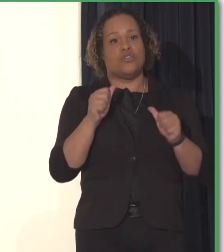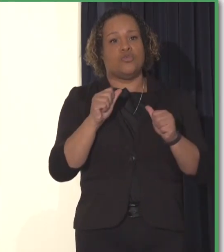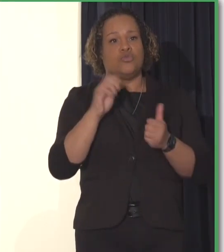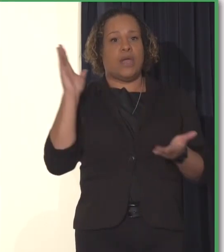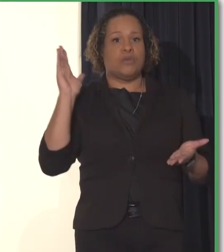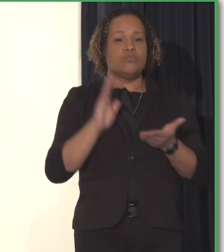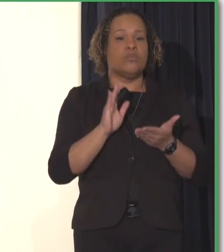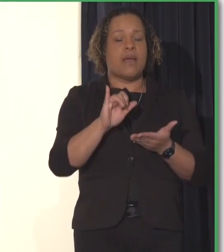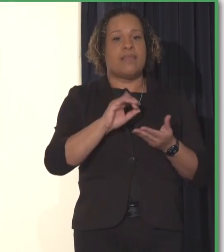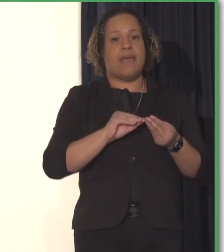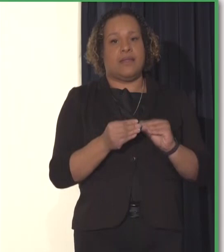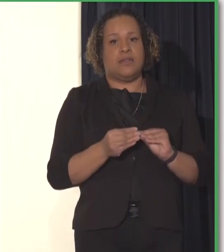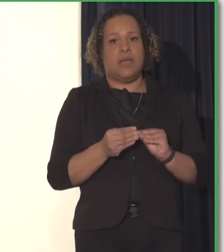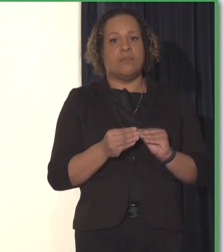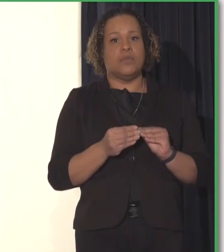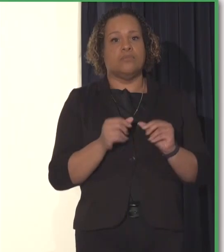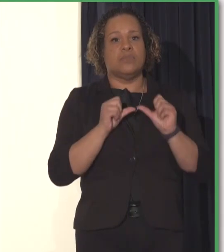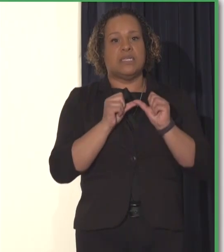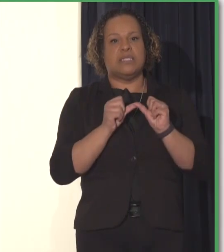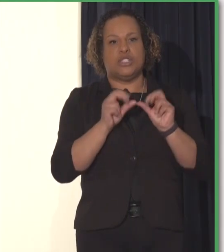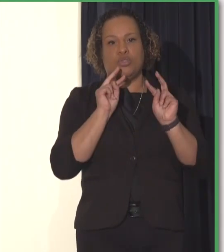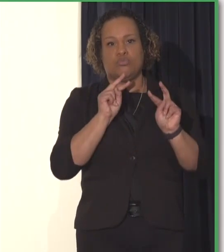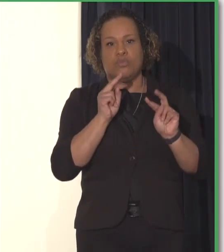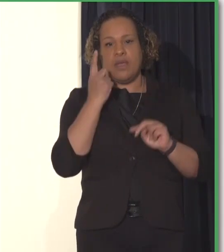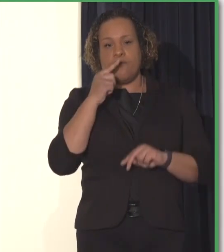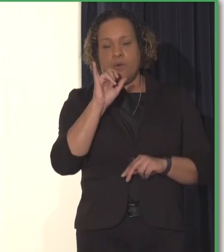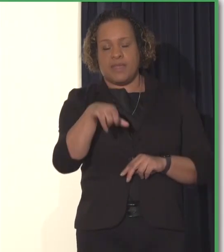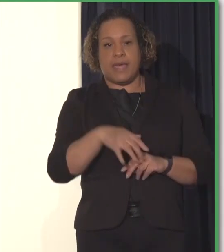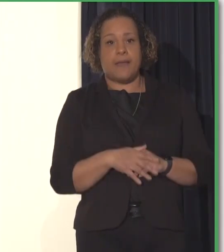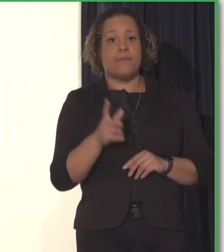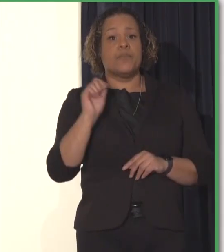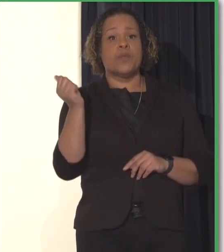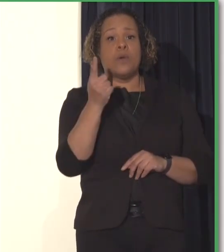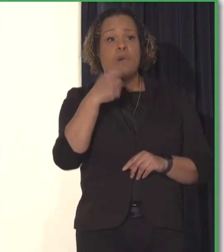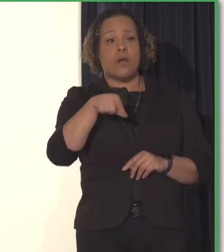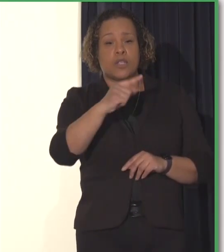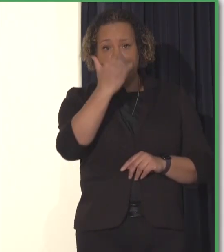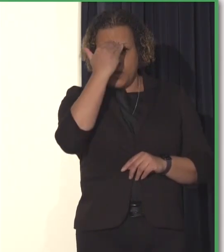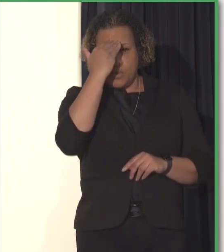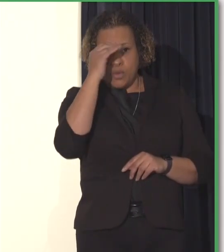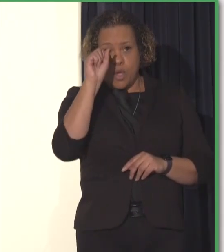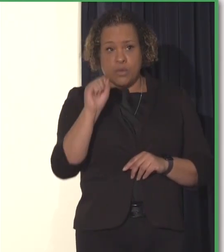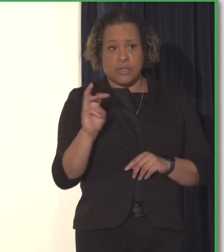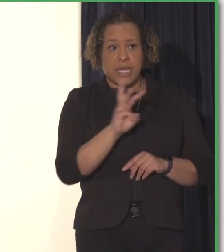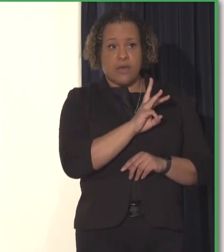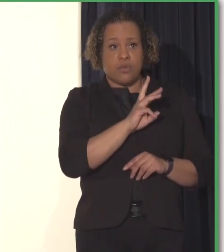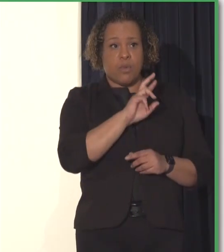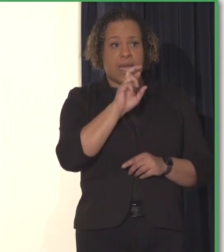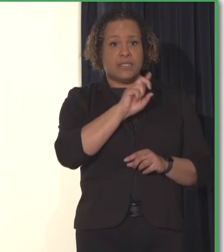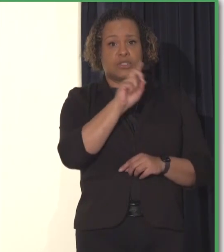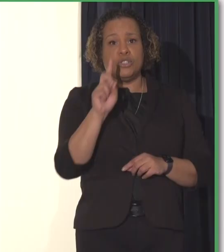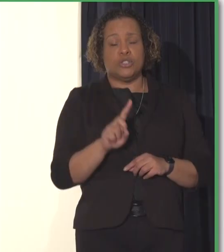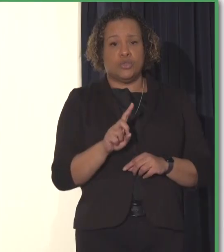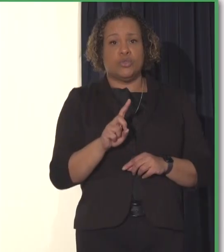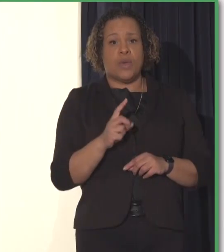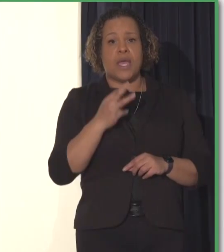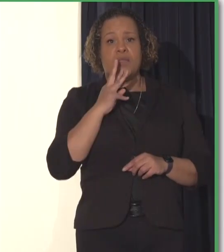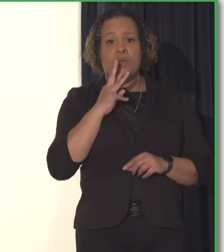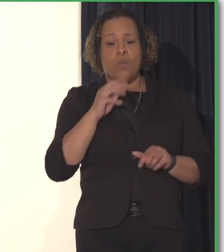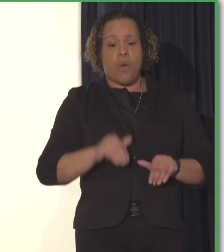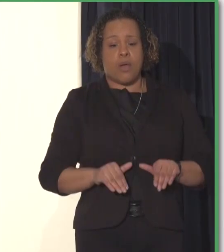that. As you all know, we had this event in the Southwest Detroit where we had a flooding. We had